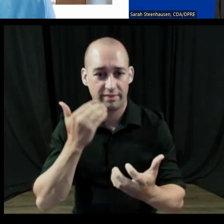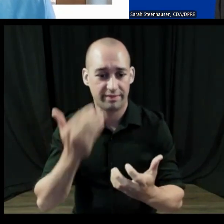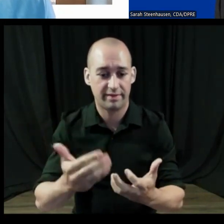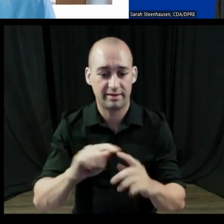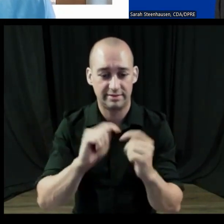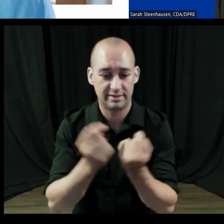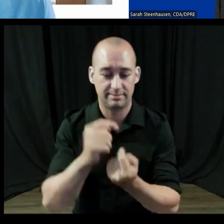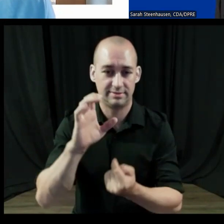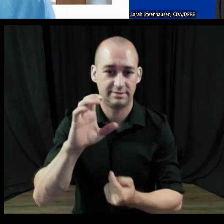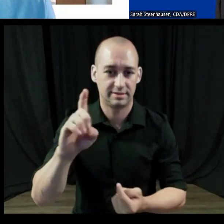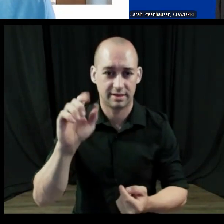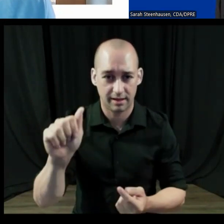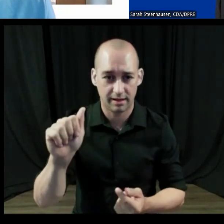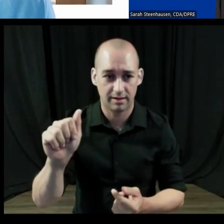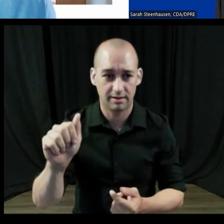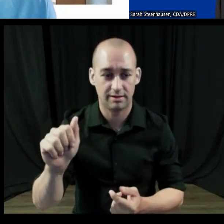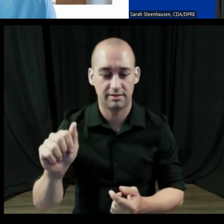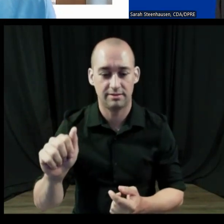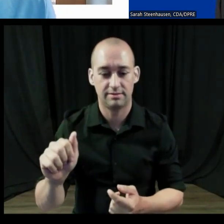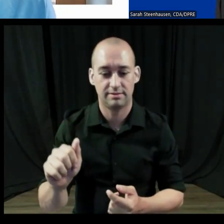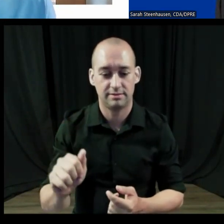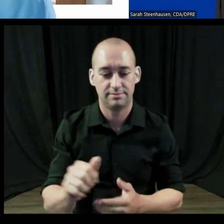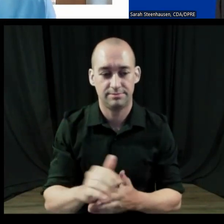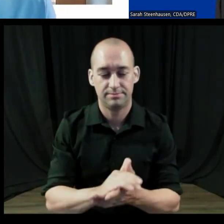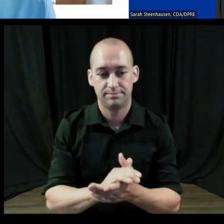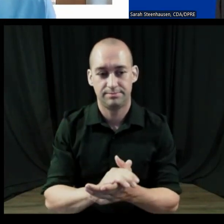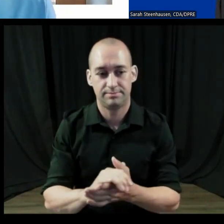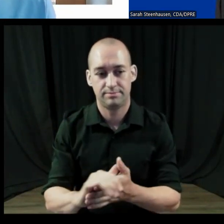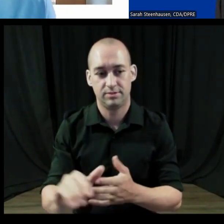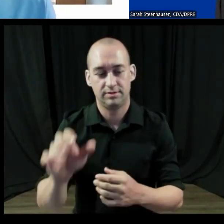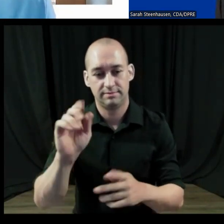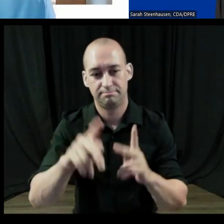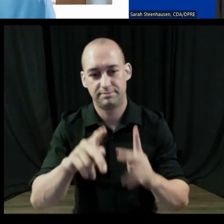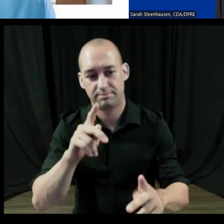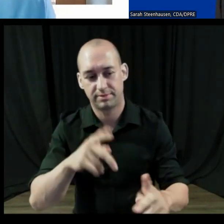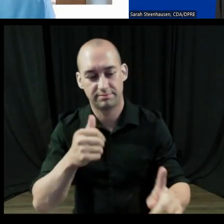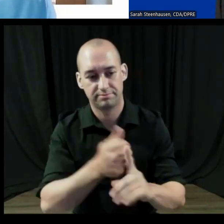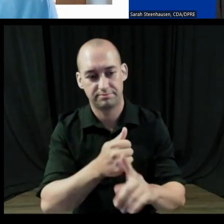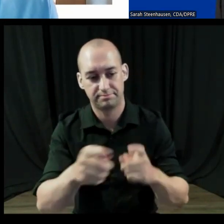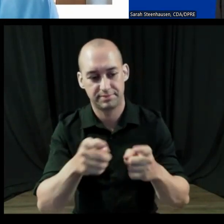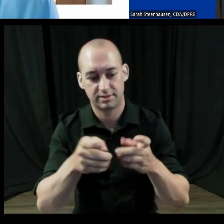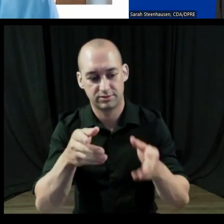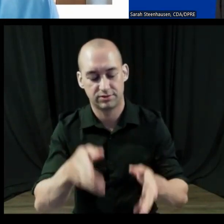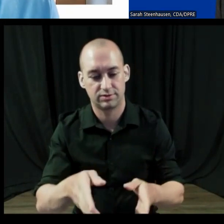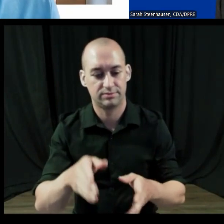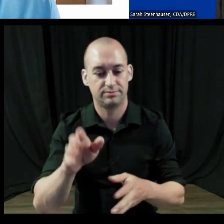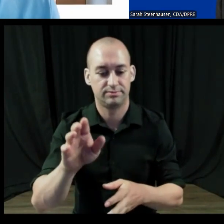CDA, Carol De Andreas, our wonderful stakeholder engagement manager, as well as Brian Carter